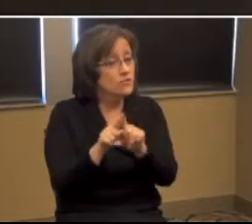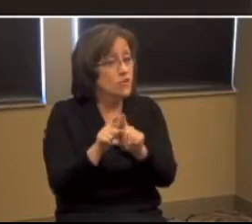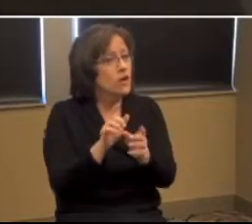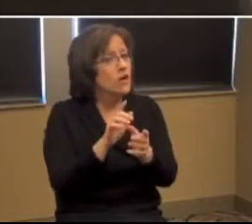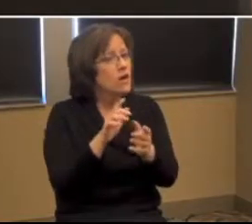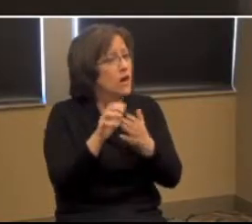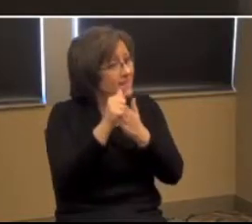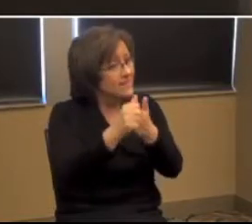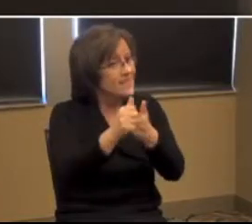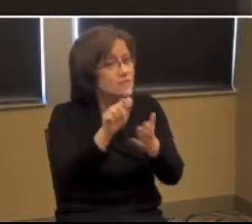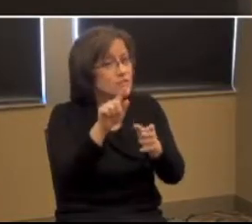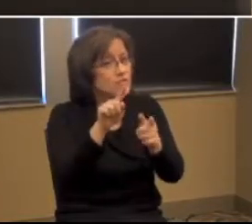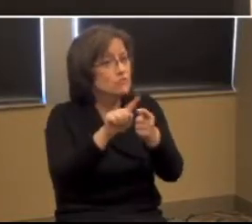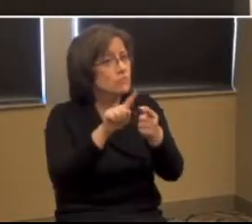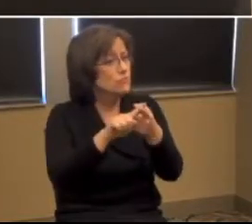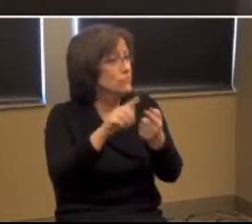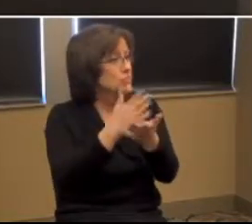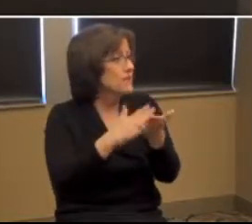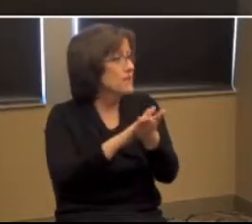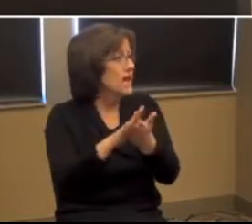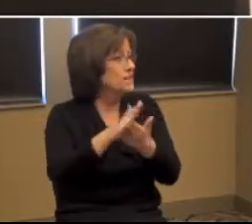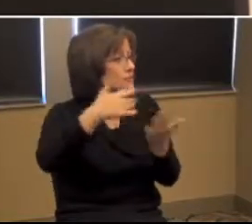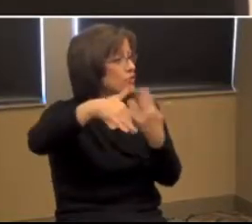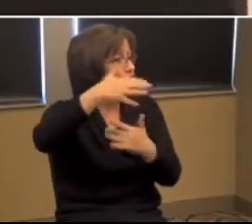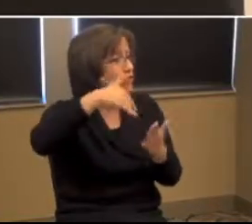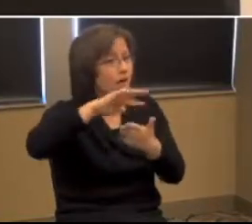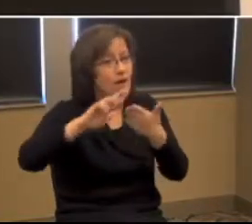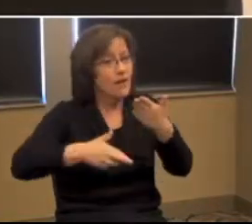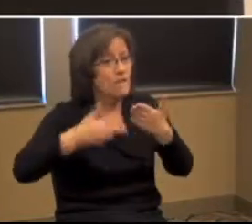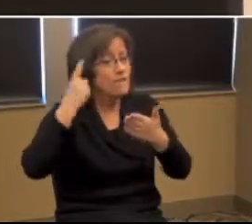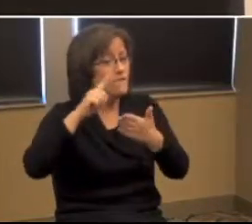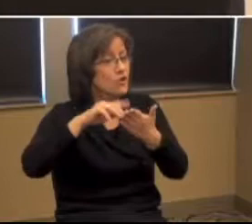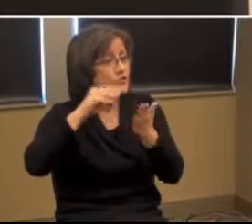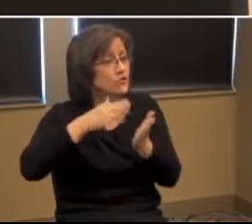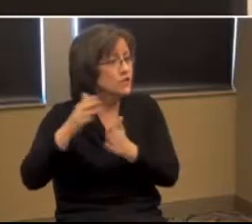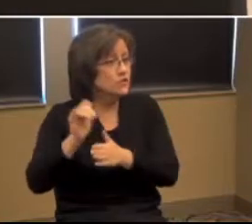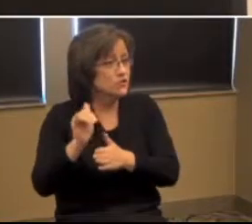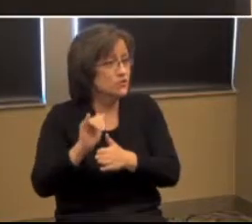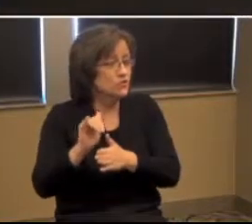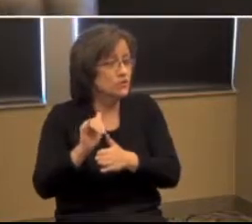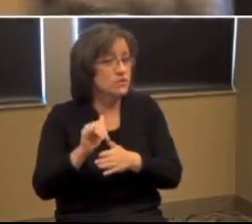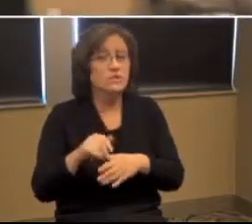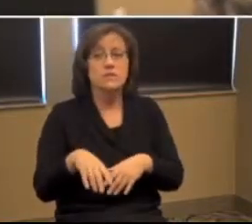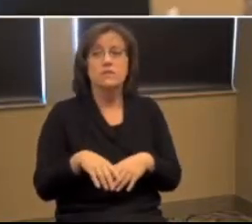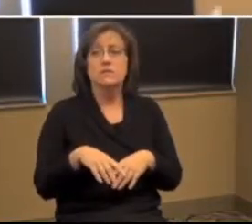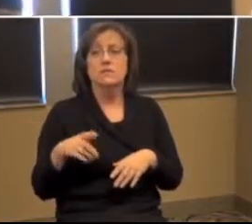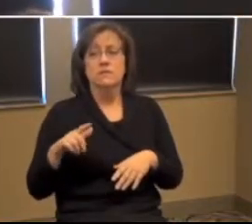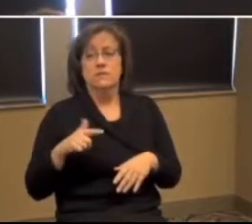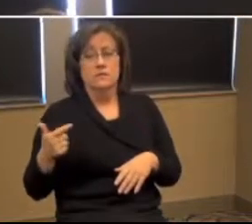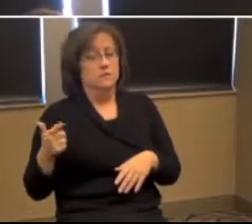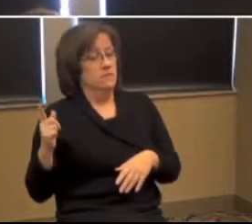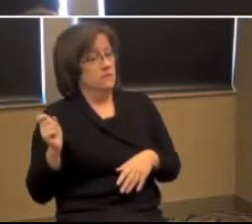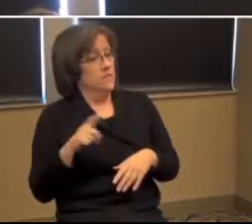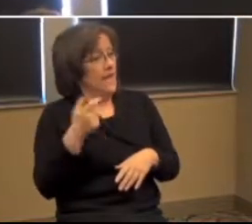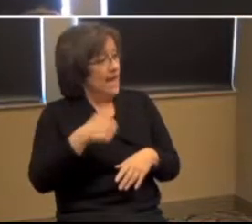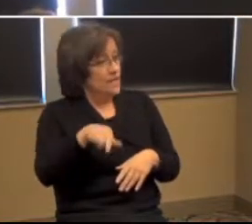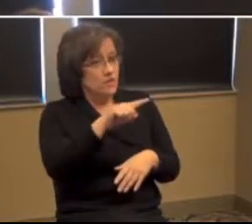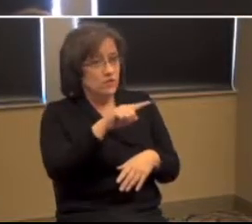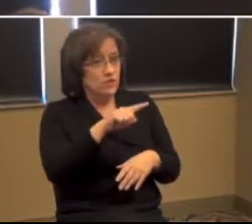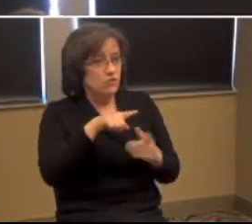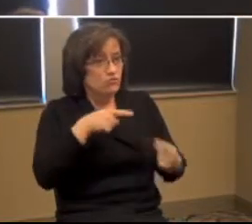social outcomes for students. And so that's kind of our intro to Are any of structured you work struggling systems. right now with students that may be